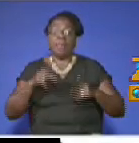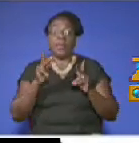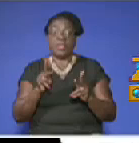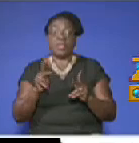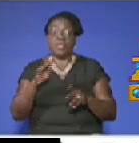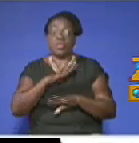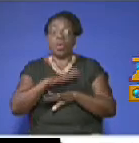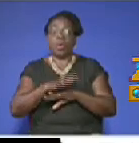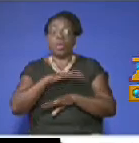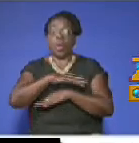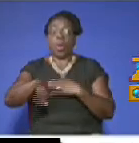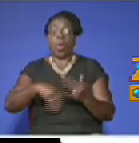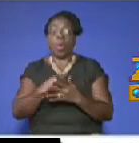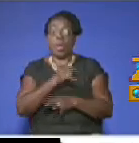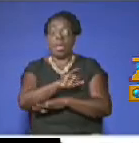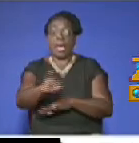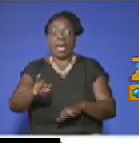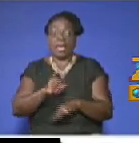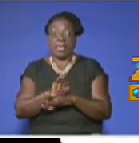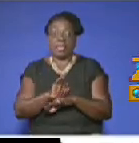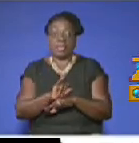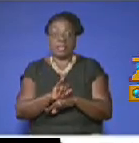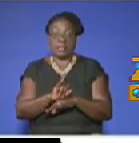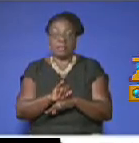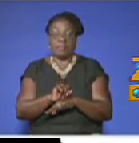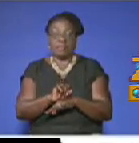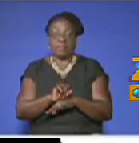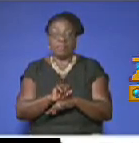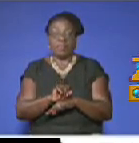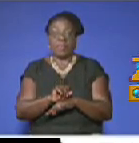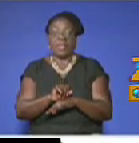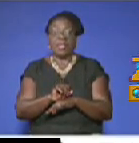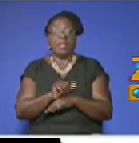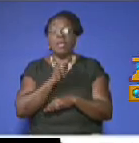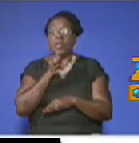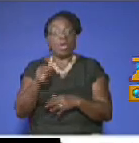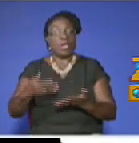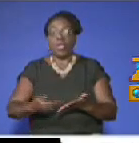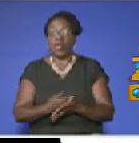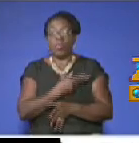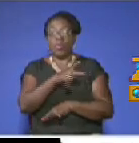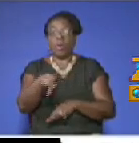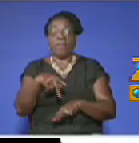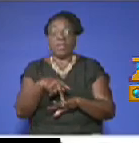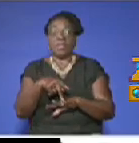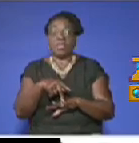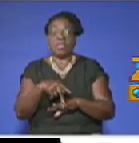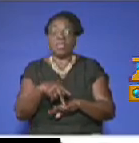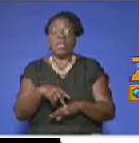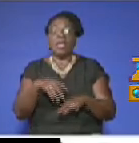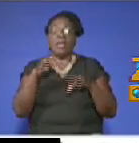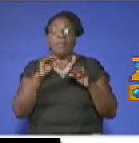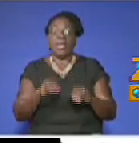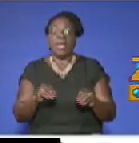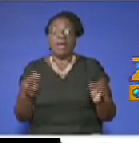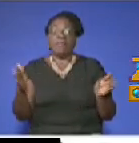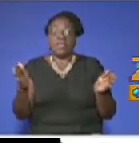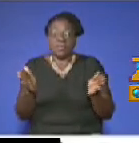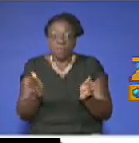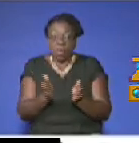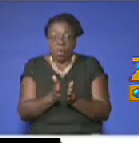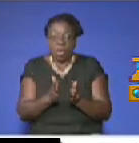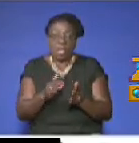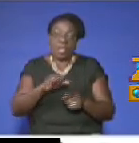all islands in the second schedule, except for New Providence, may have small social